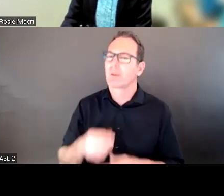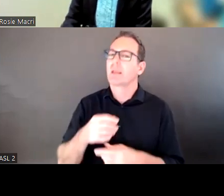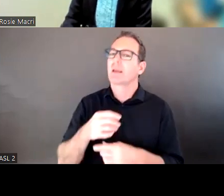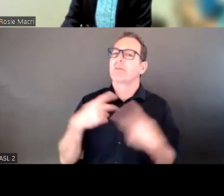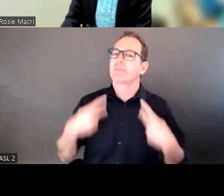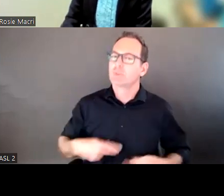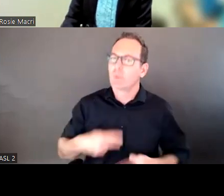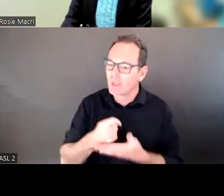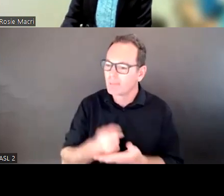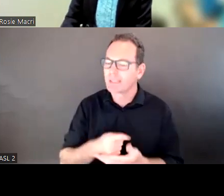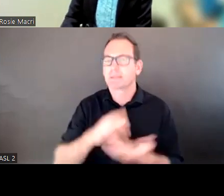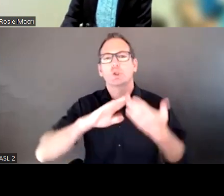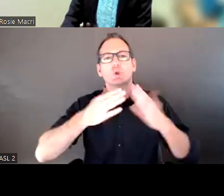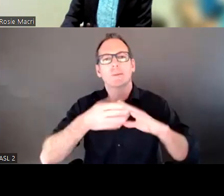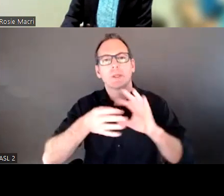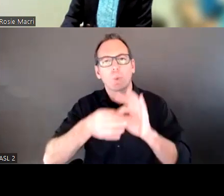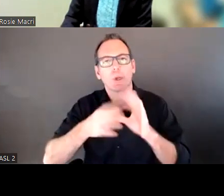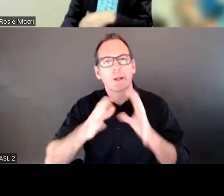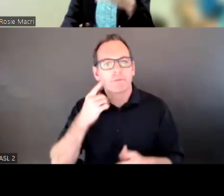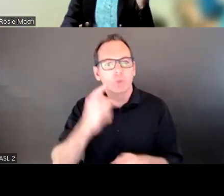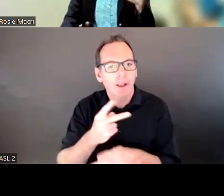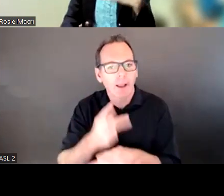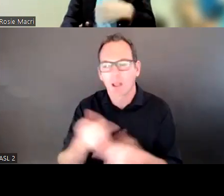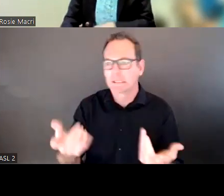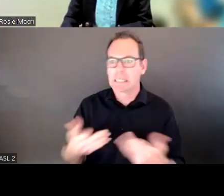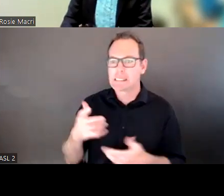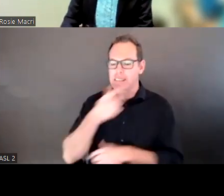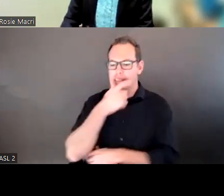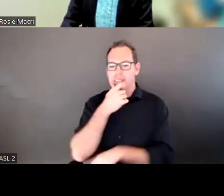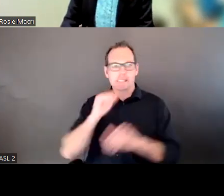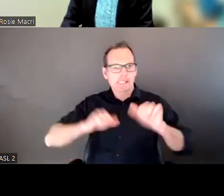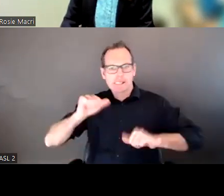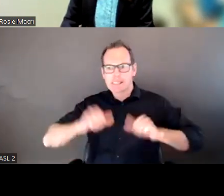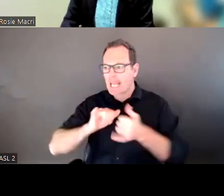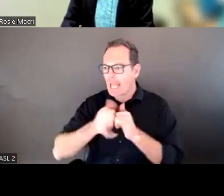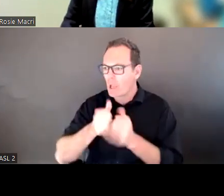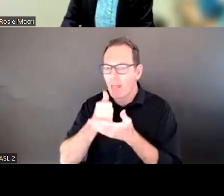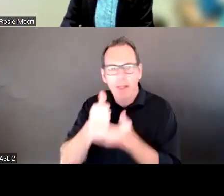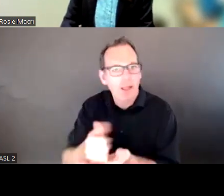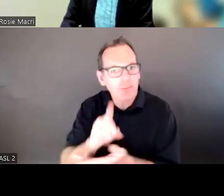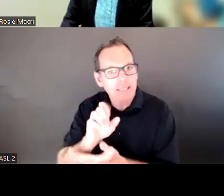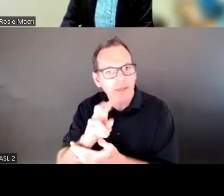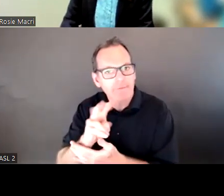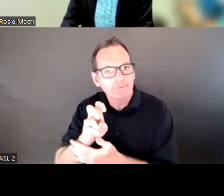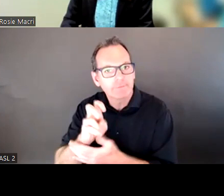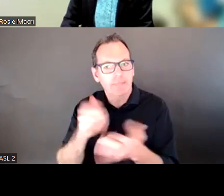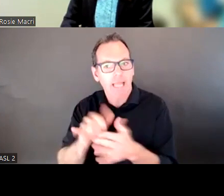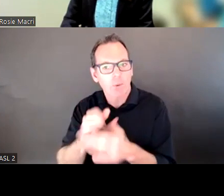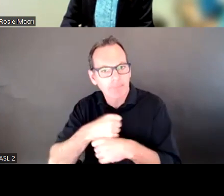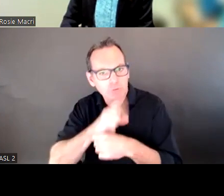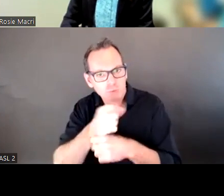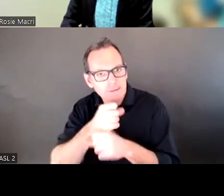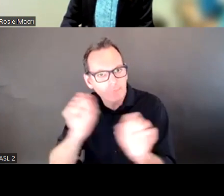his decisions. So think about this case. We're actually going to unpack it using that idea tool that I mentioned